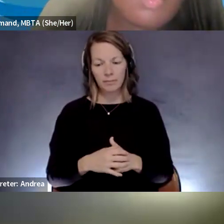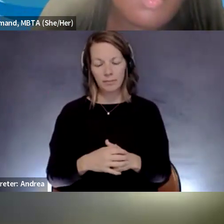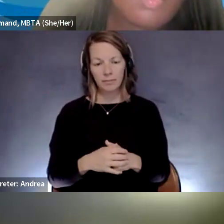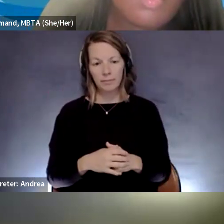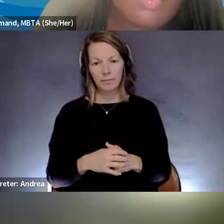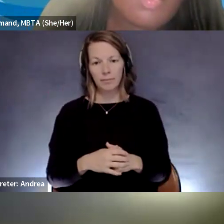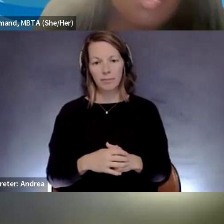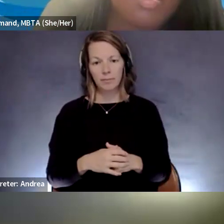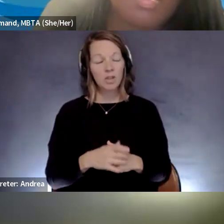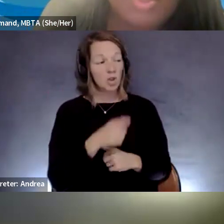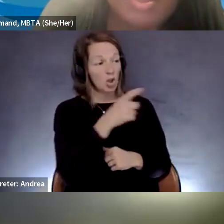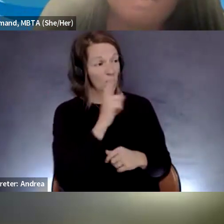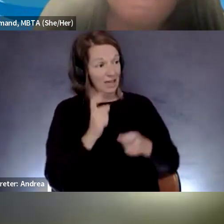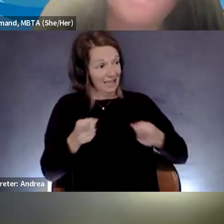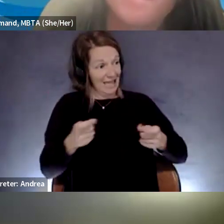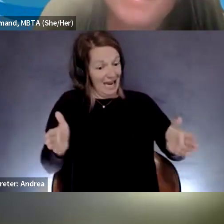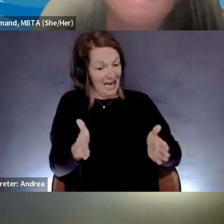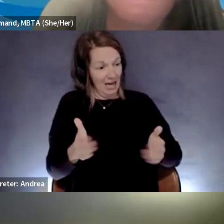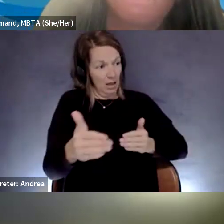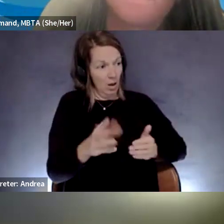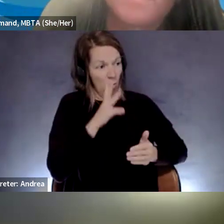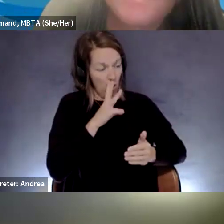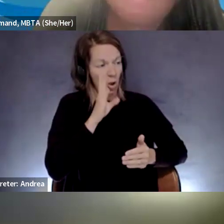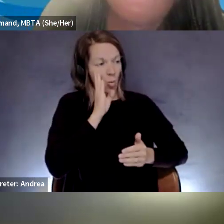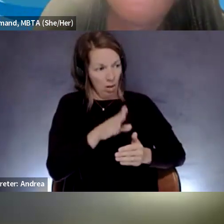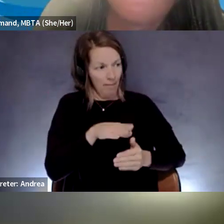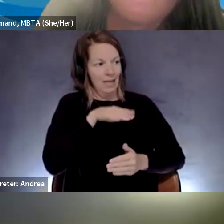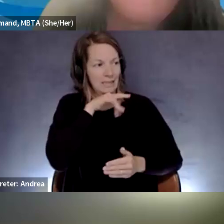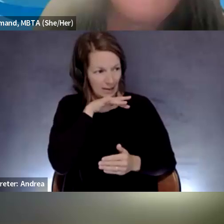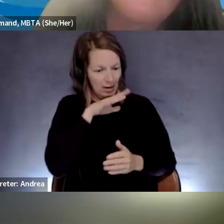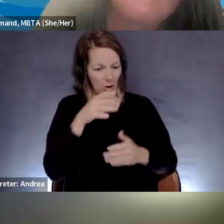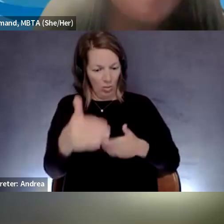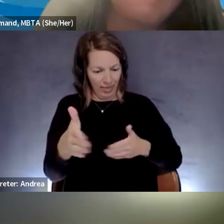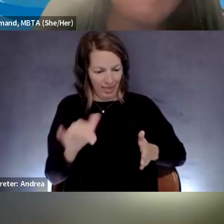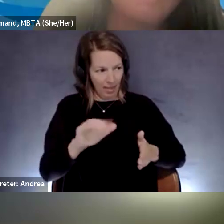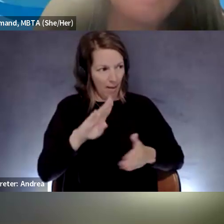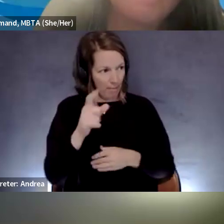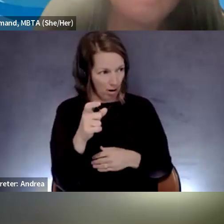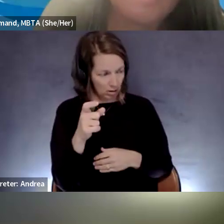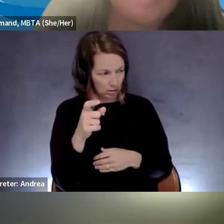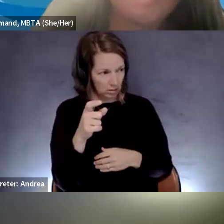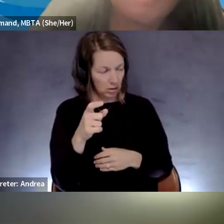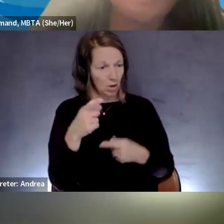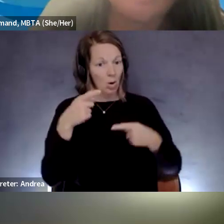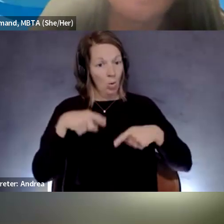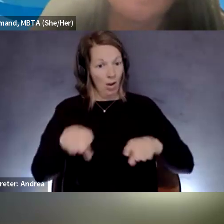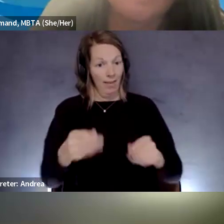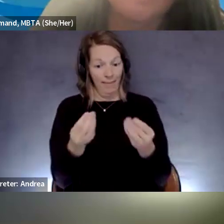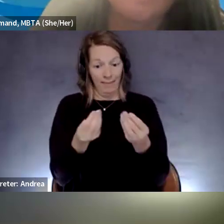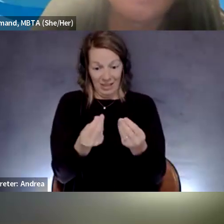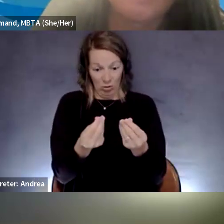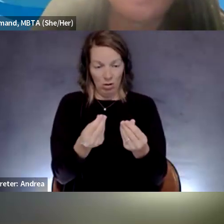pit. So So you are containing the water that is going to be contaminated within the box while the material,